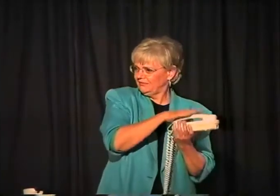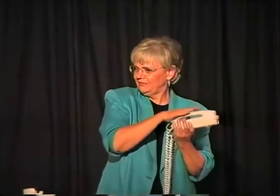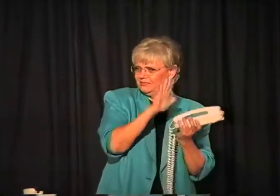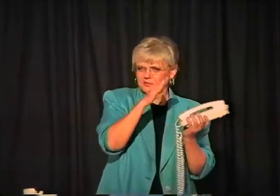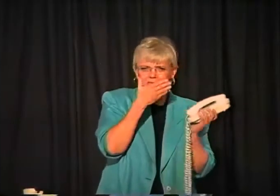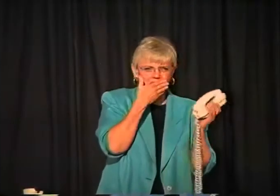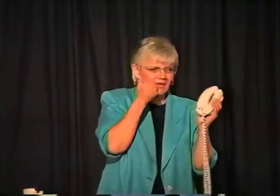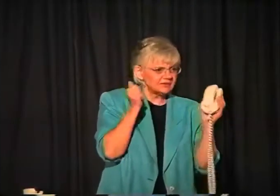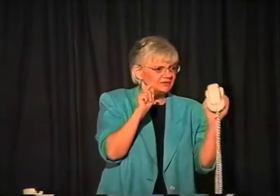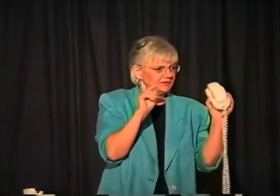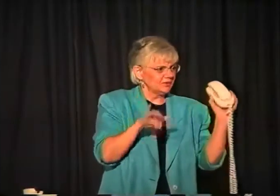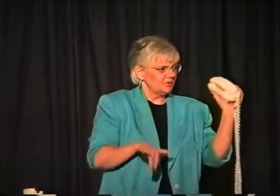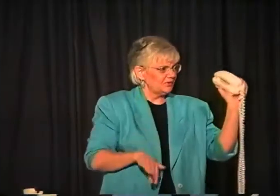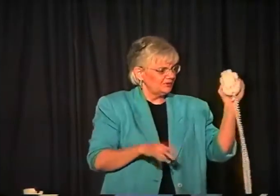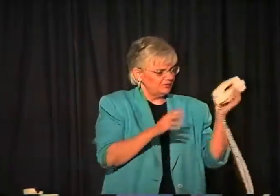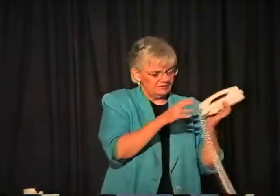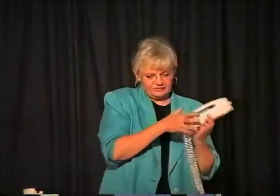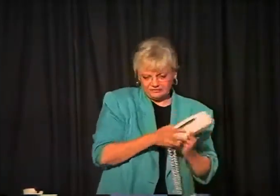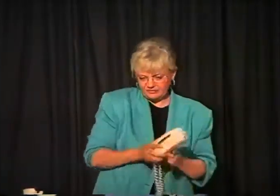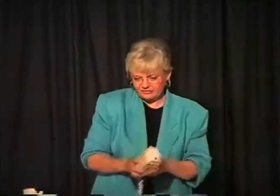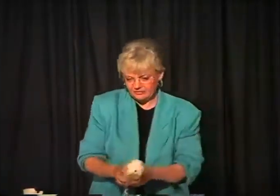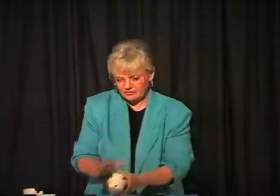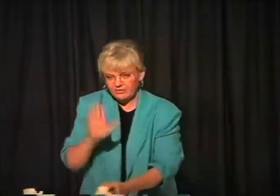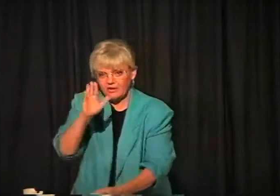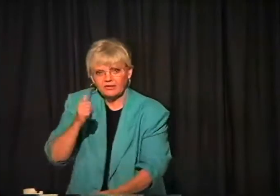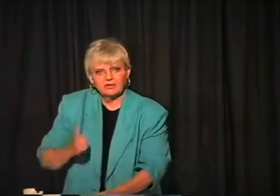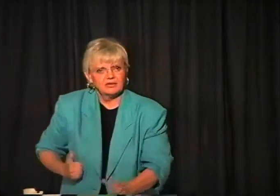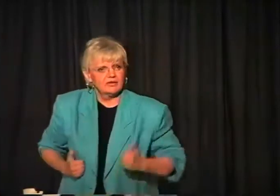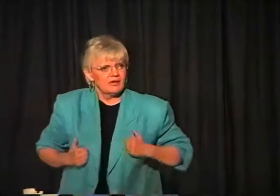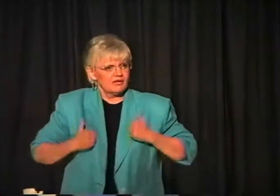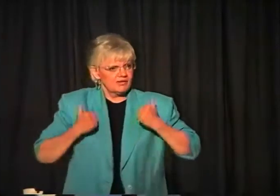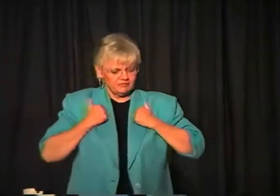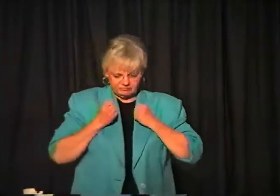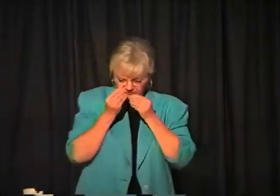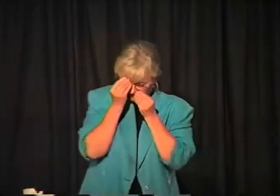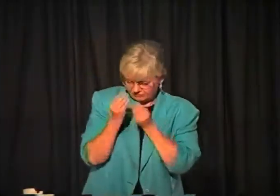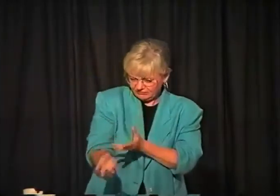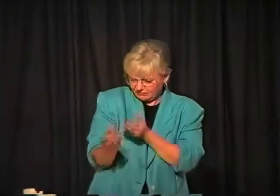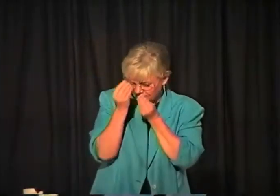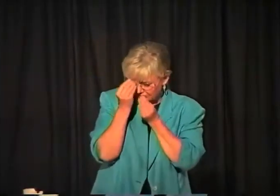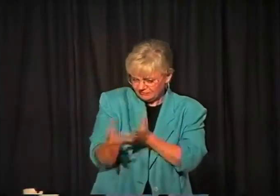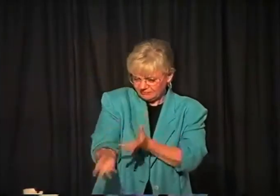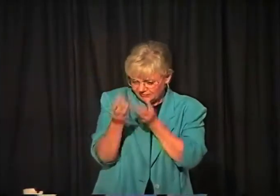This is, I've come to the conclusion, a hearing person's favorite toy.